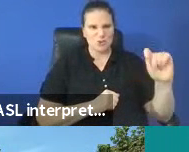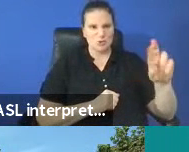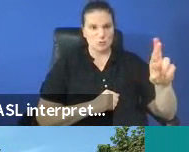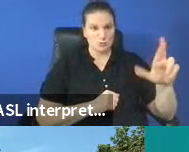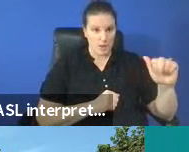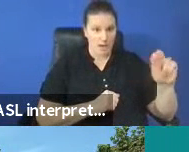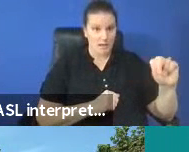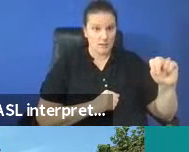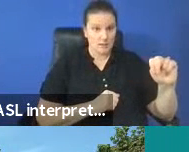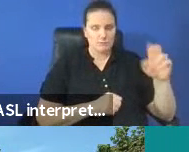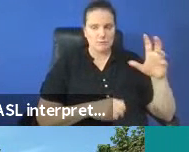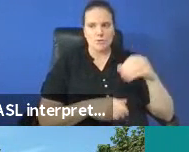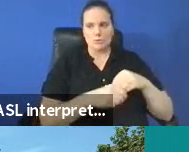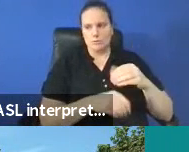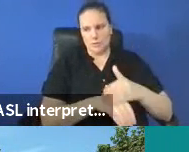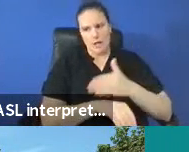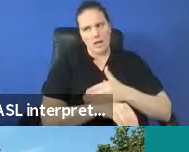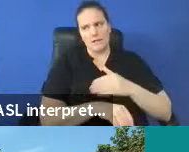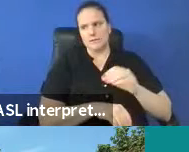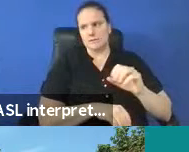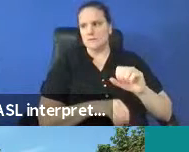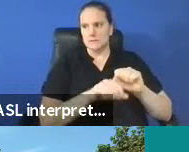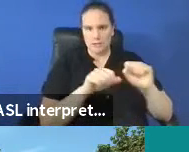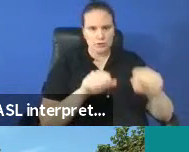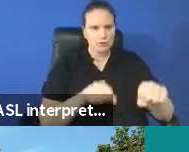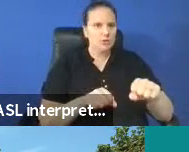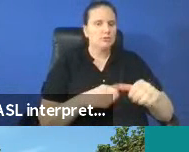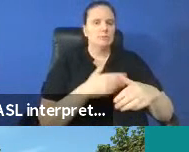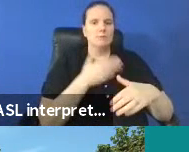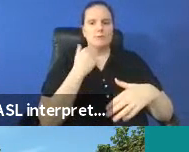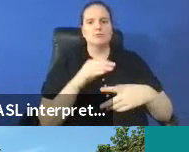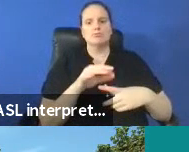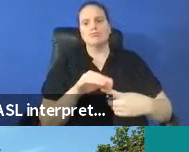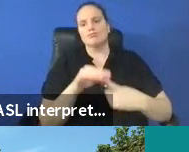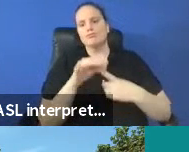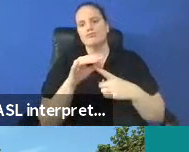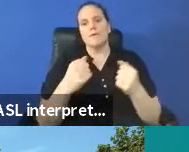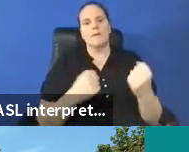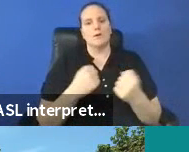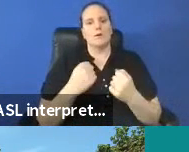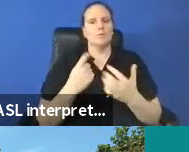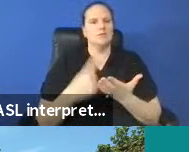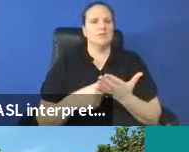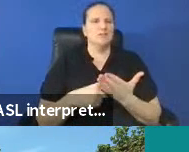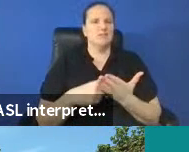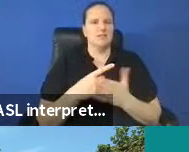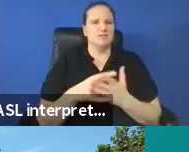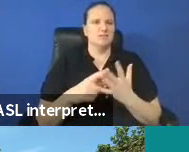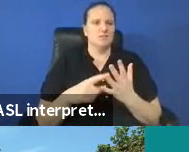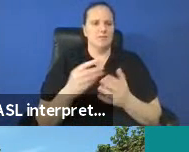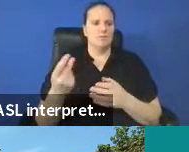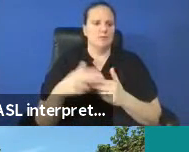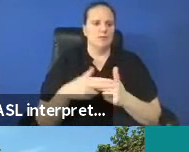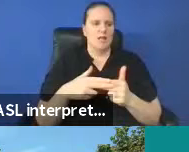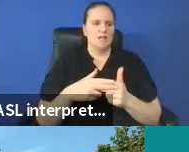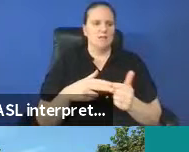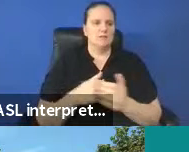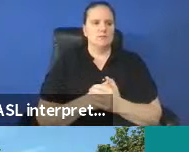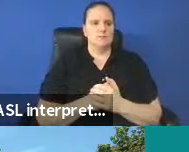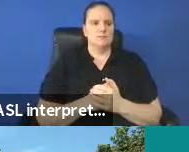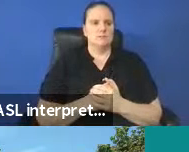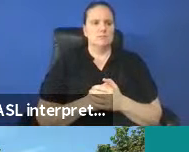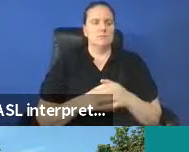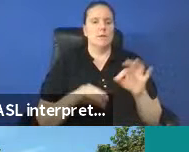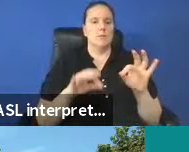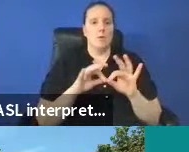includes enhanced stations, specialized vehicles, and we're going to go over what these are in a couple slides. And then an important